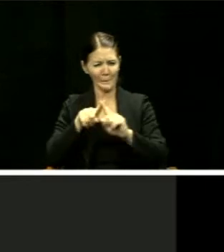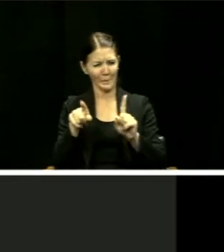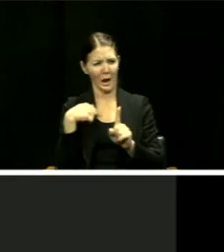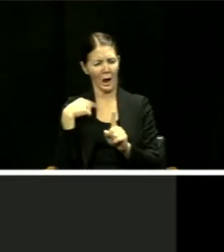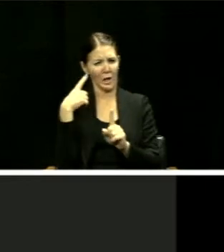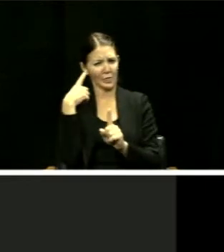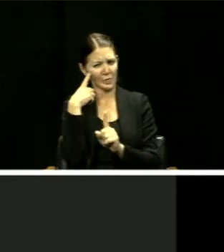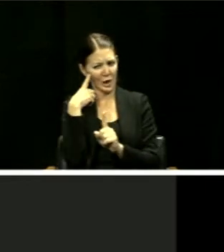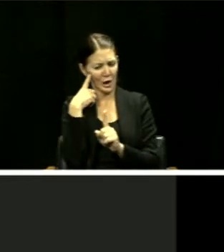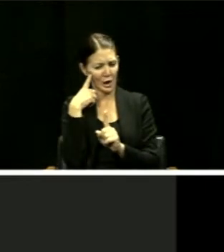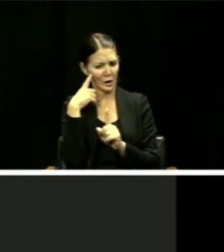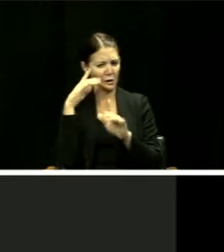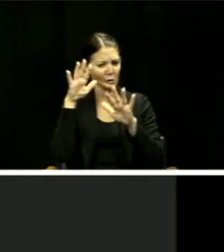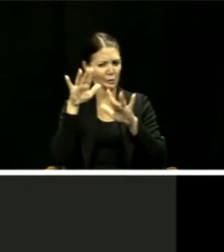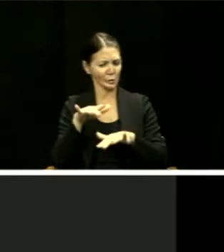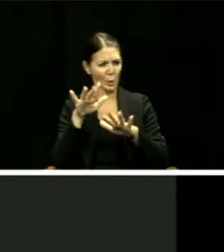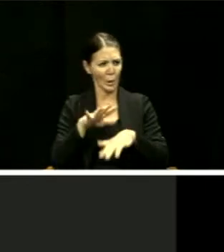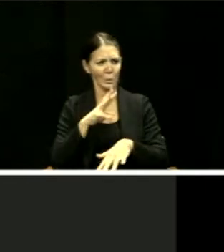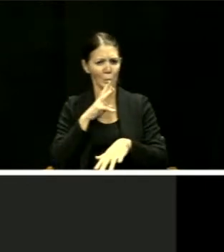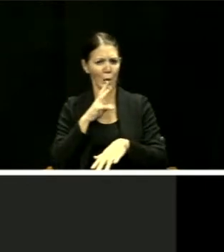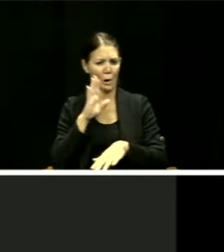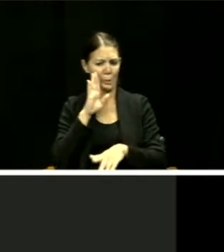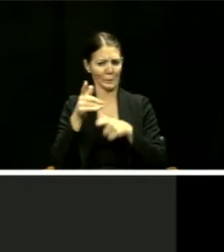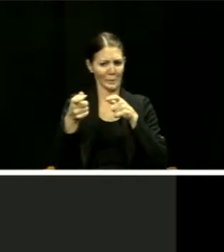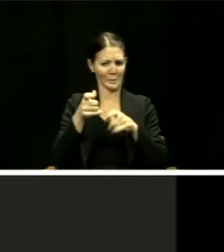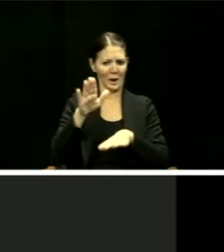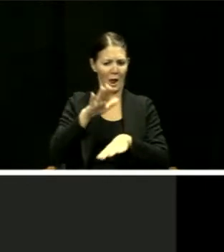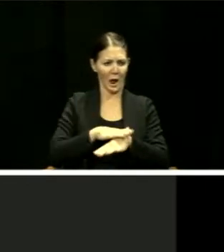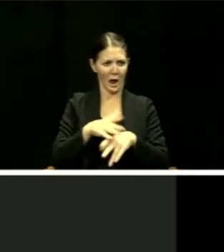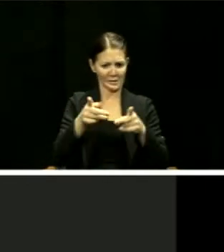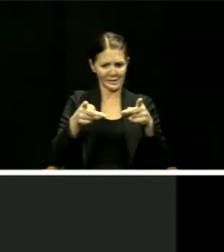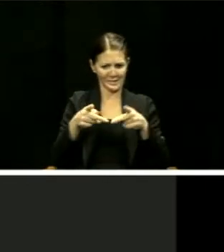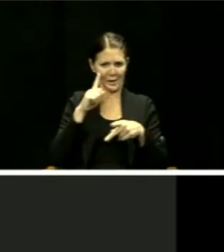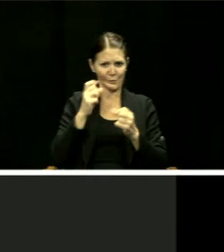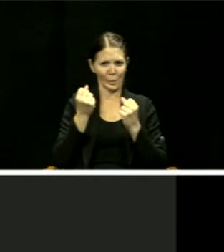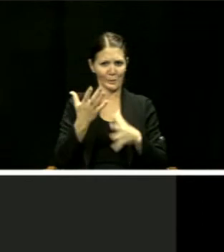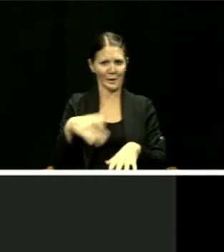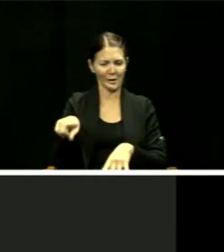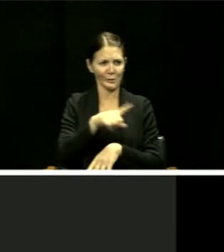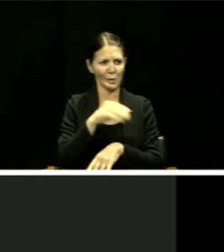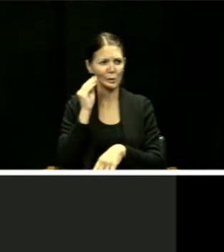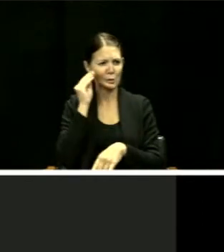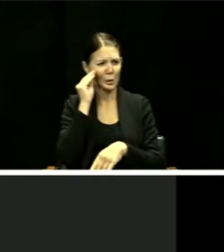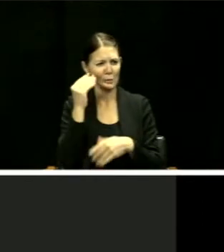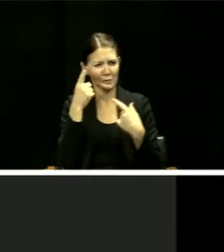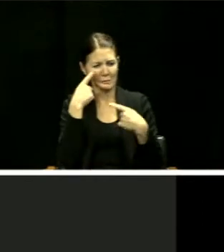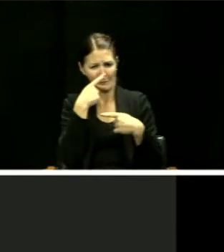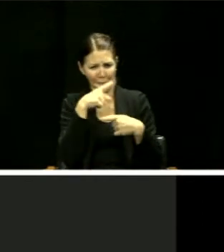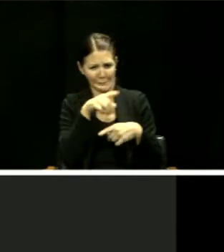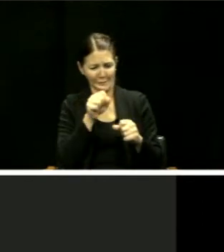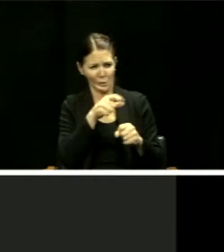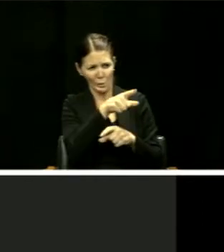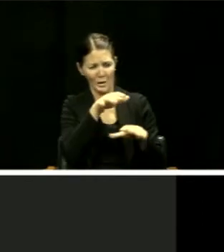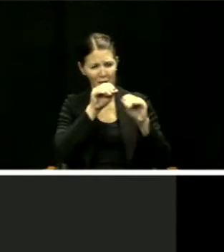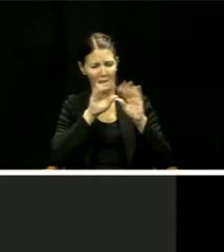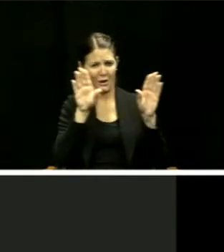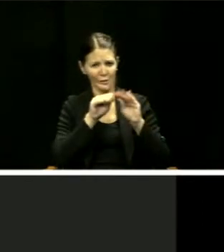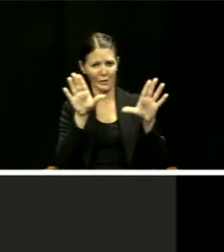of stormwater would have been managed on site for a lot of these homes. So I was hoping you could kind of clarify that.